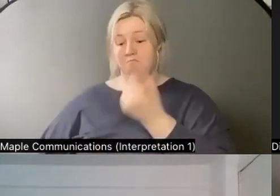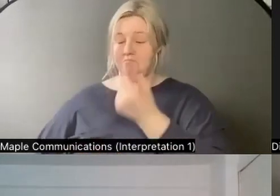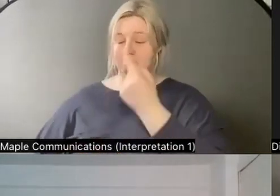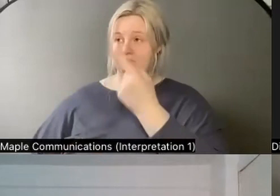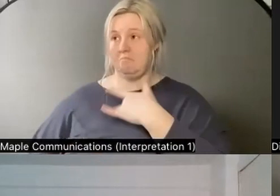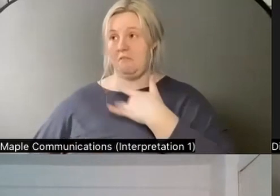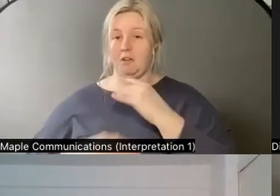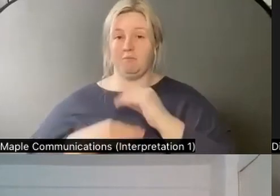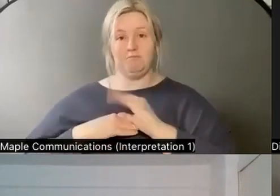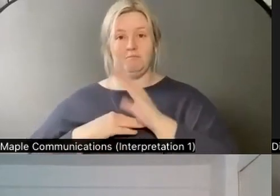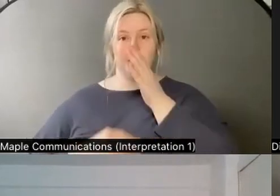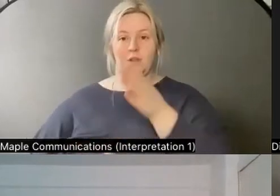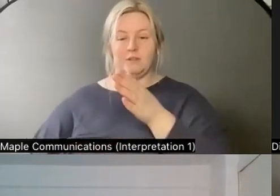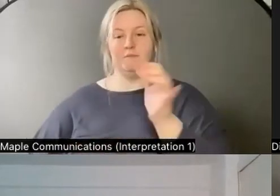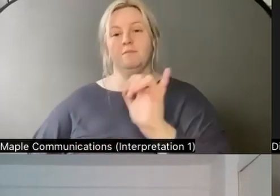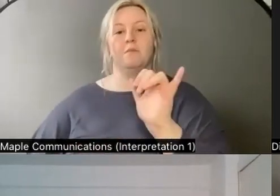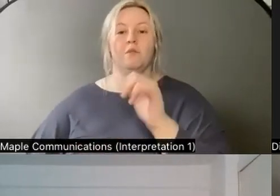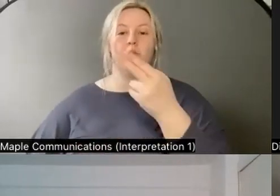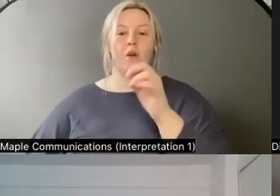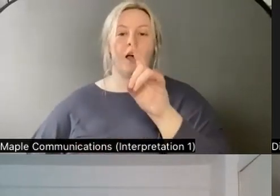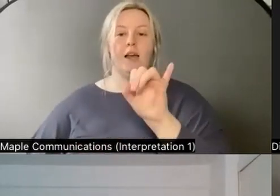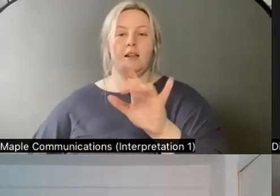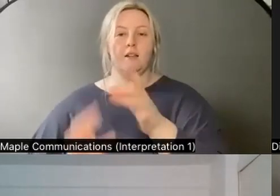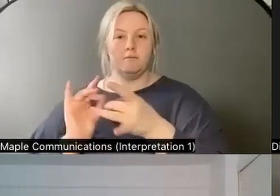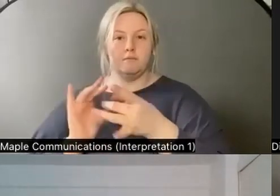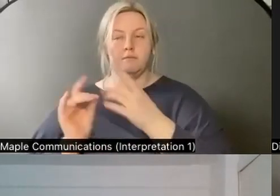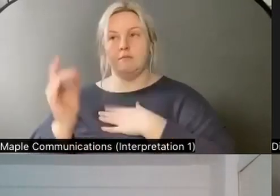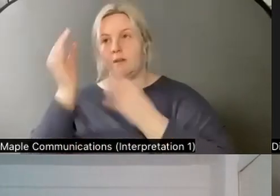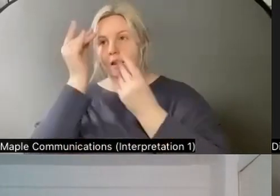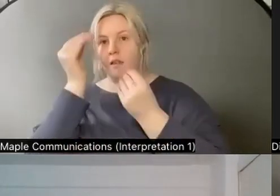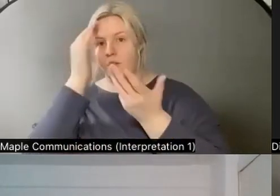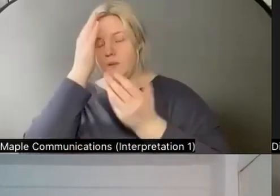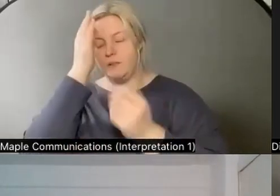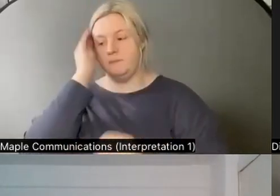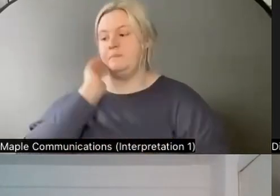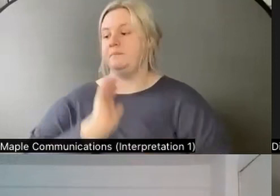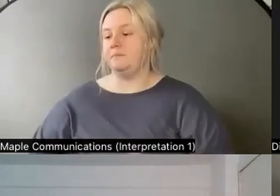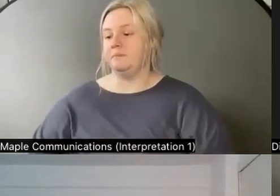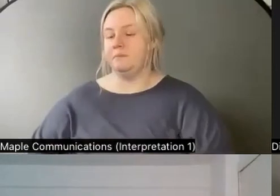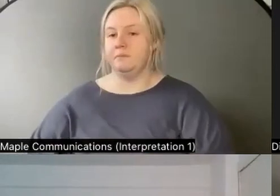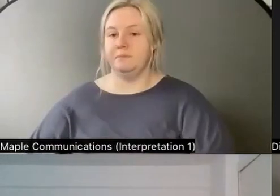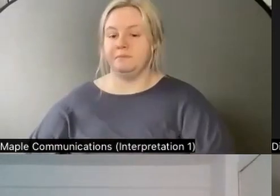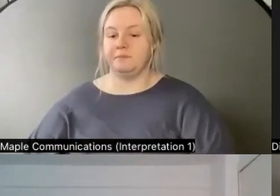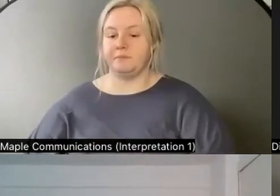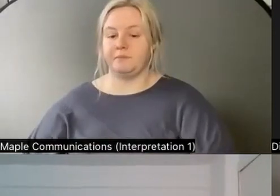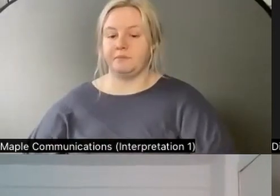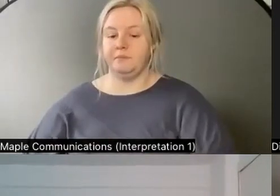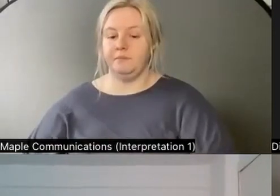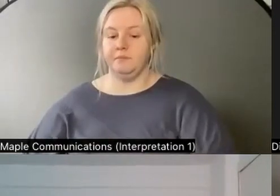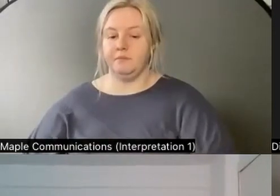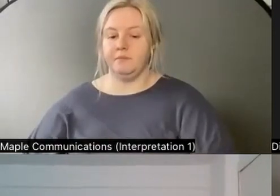And thoughts on Heidi's statement. I was thinking about Heidi's statement while everyone was speaking,